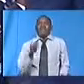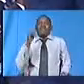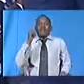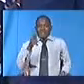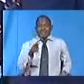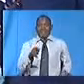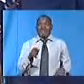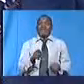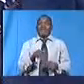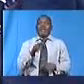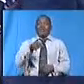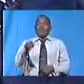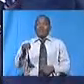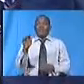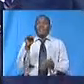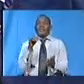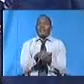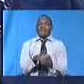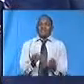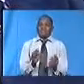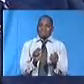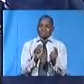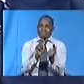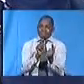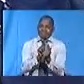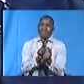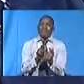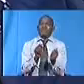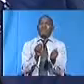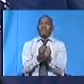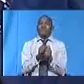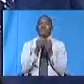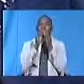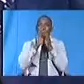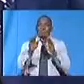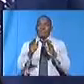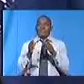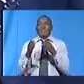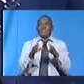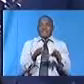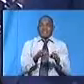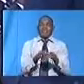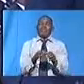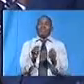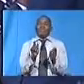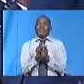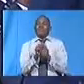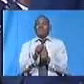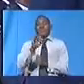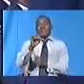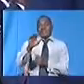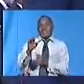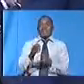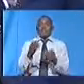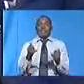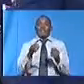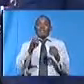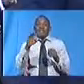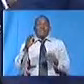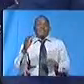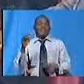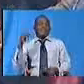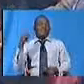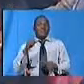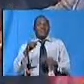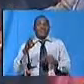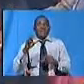same day, the NPP met under the auspices of Peace Council, the Electoral Commission. The Electoral Commission listened to